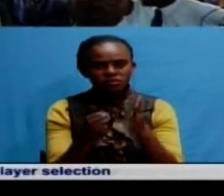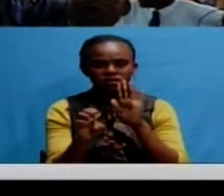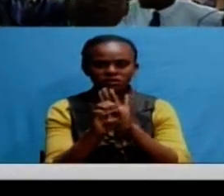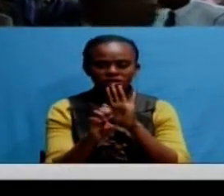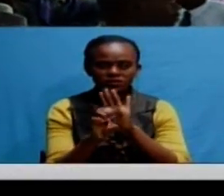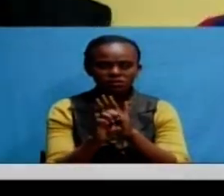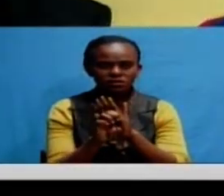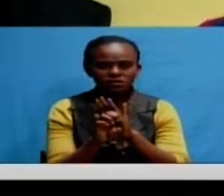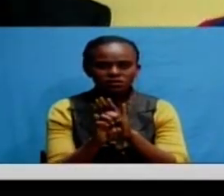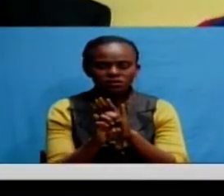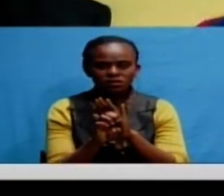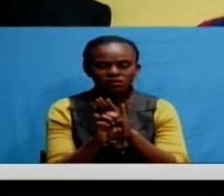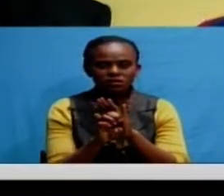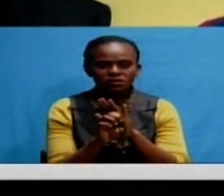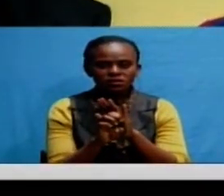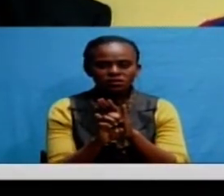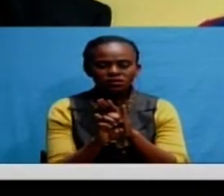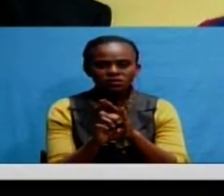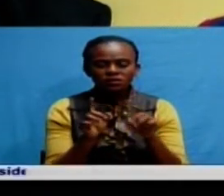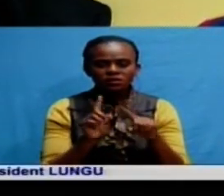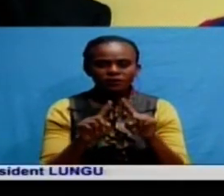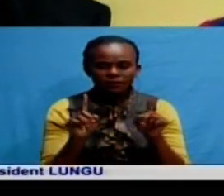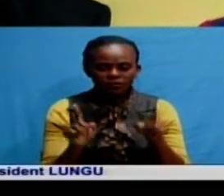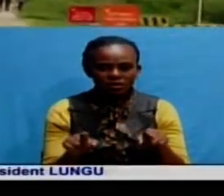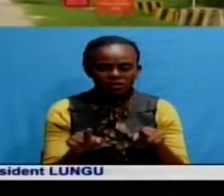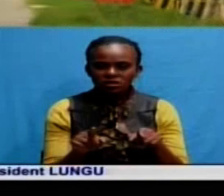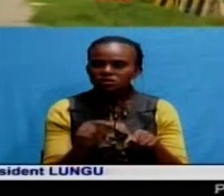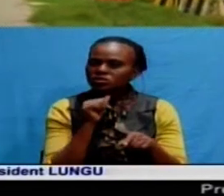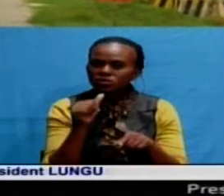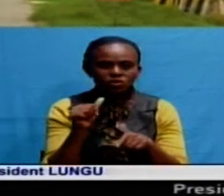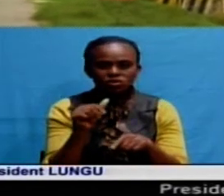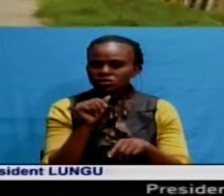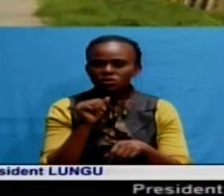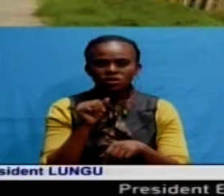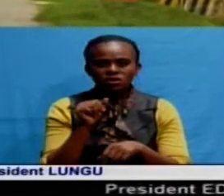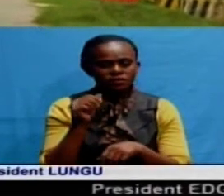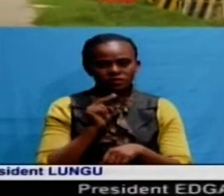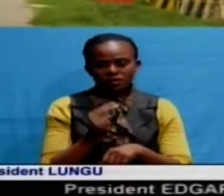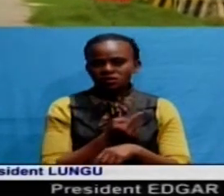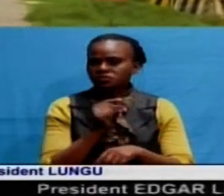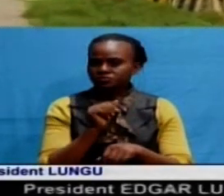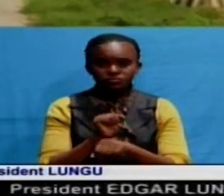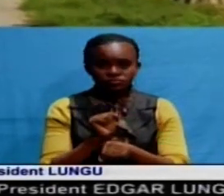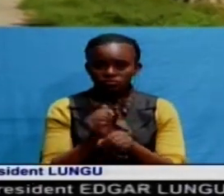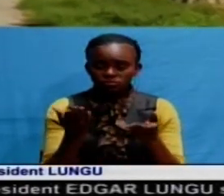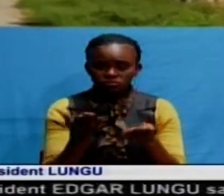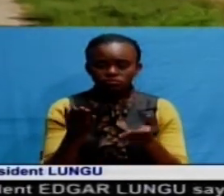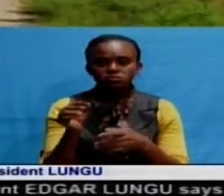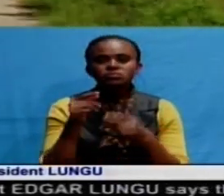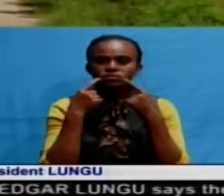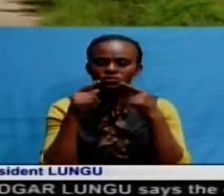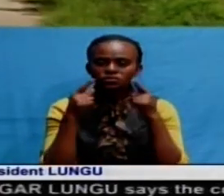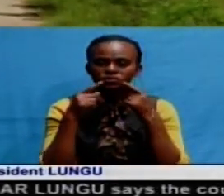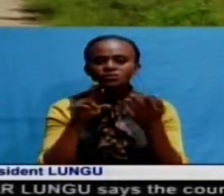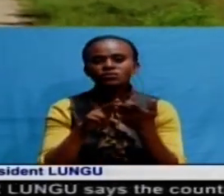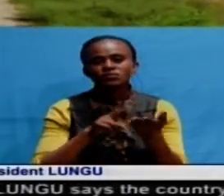of comparison and so on. But that's not really your submission. Michael Kaumba, ZNBC